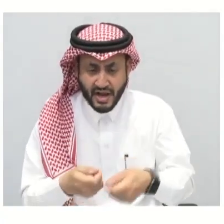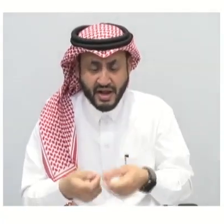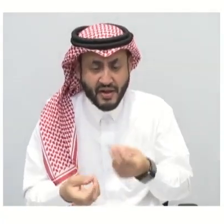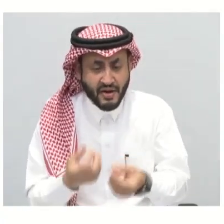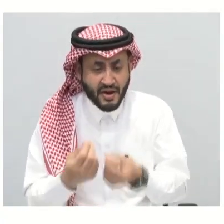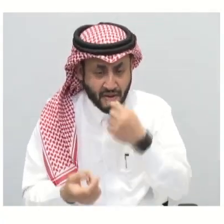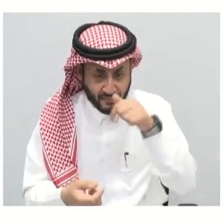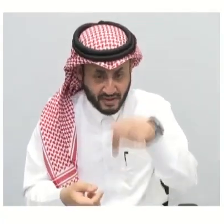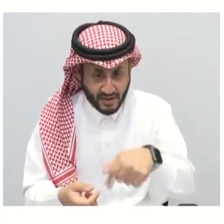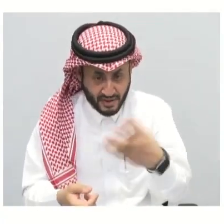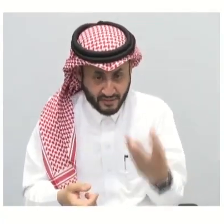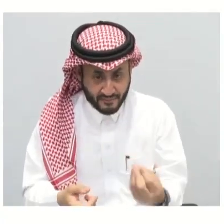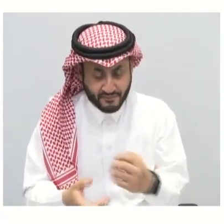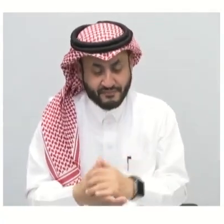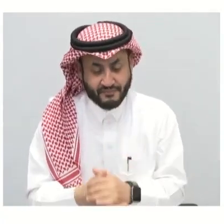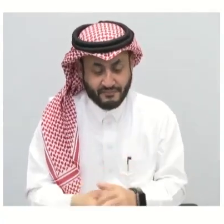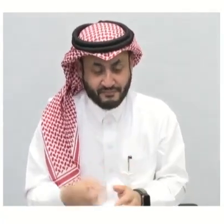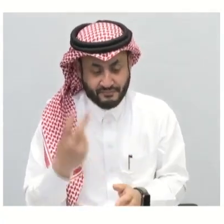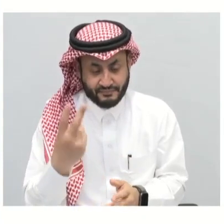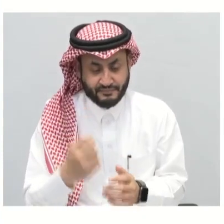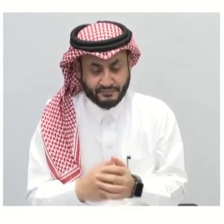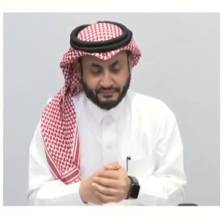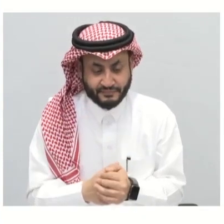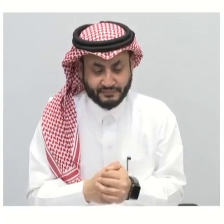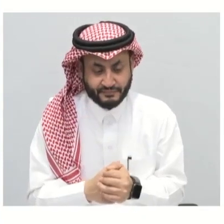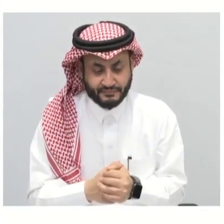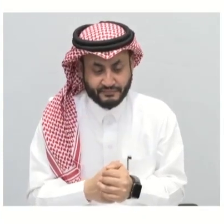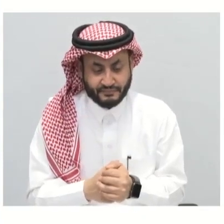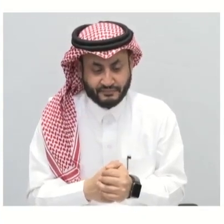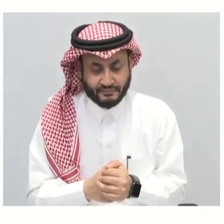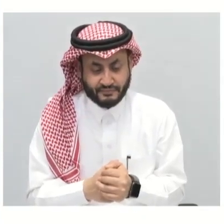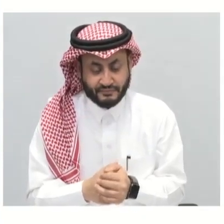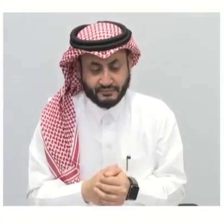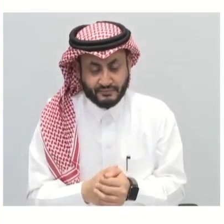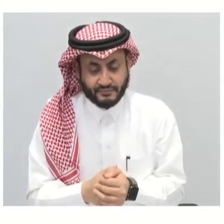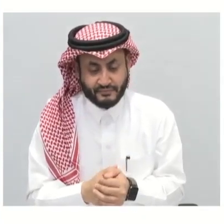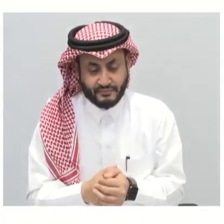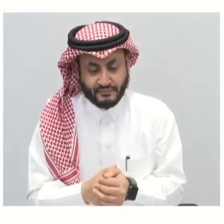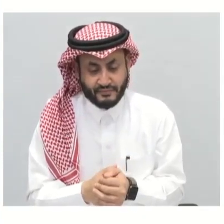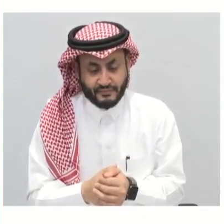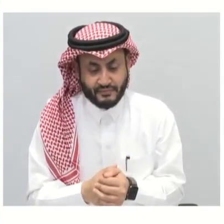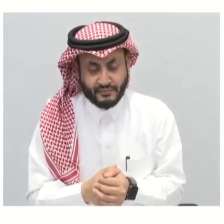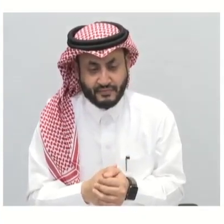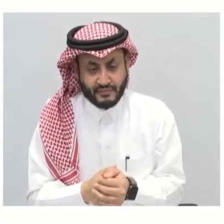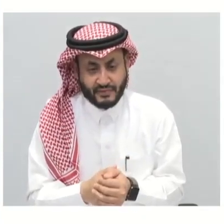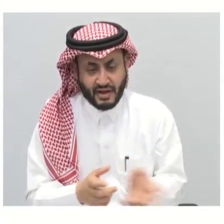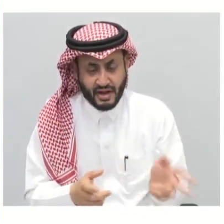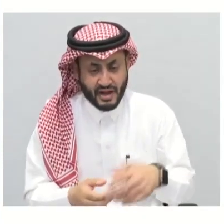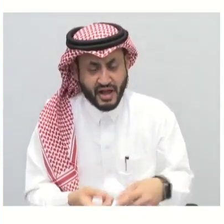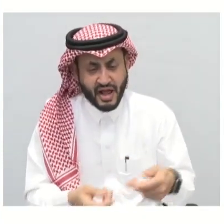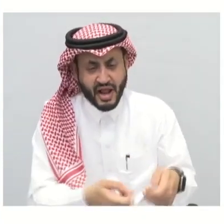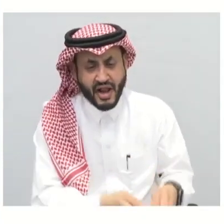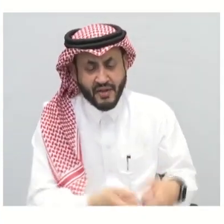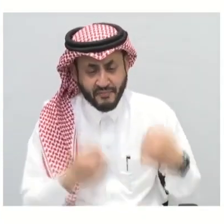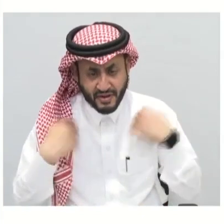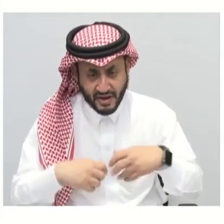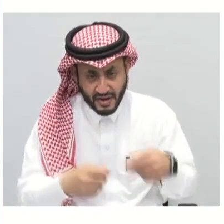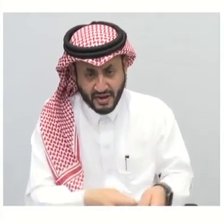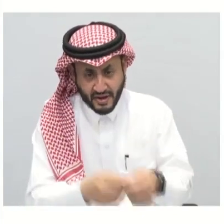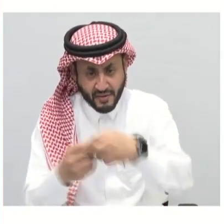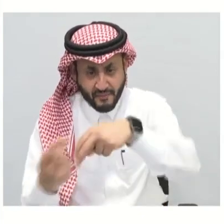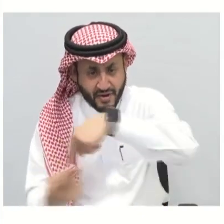tonight. Number two, he is taking his suit to the dry cleaner tomorrow